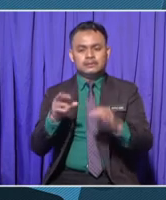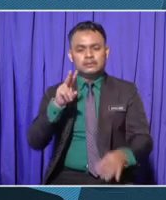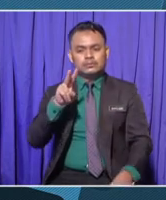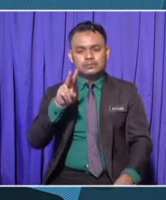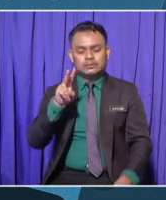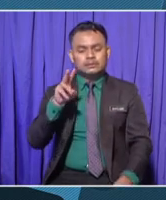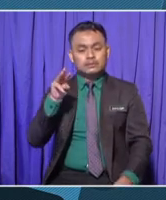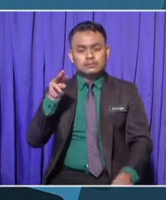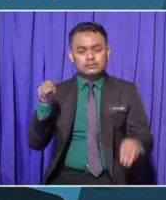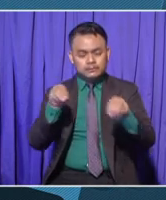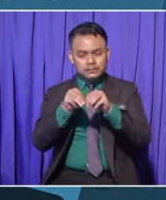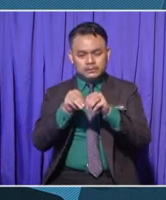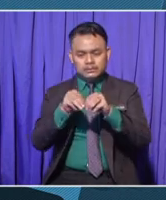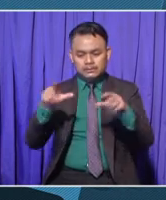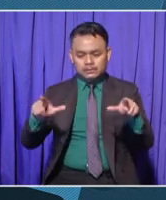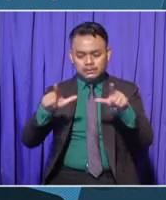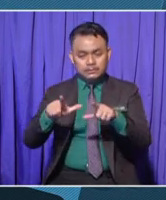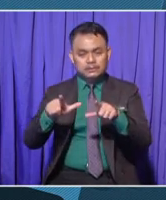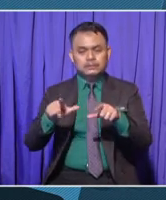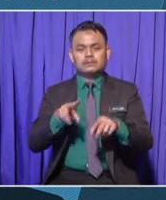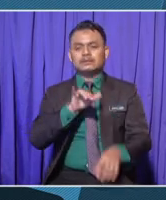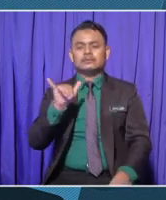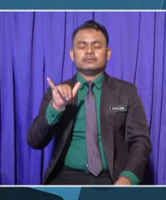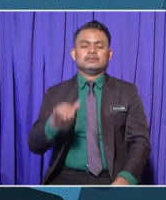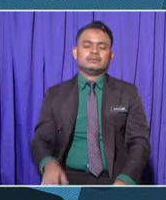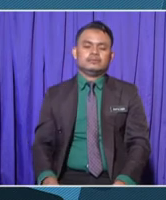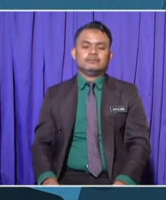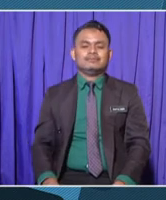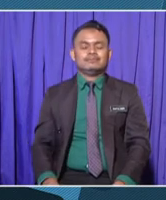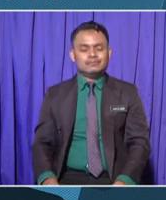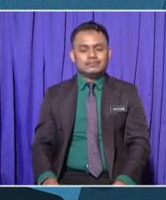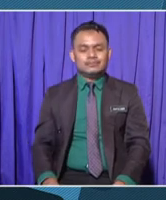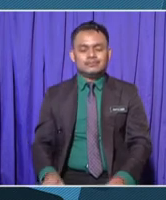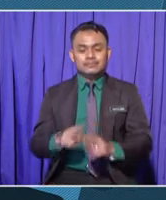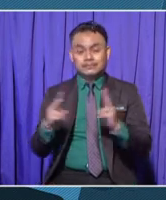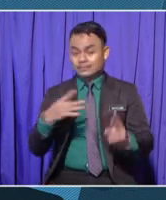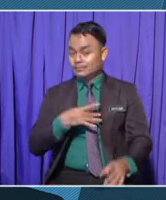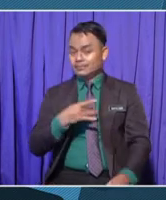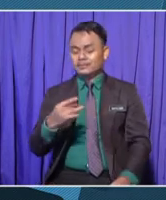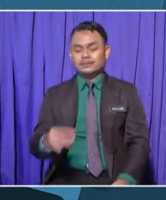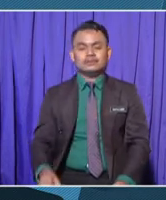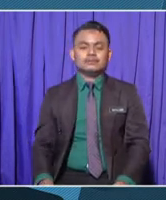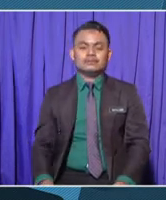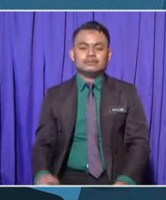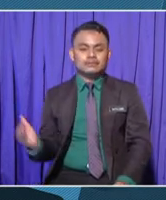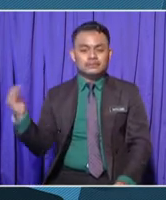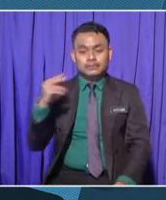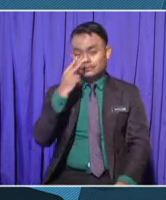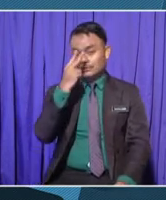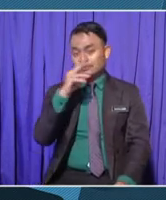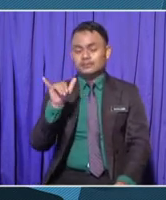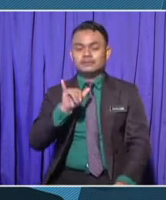together? Ha! This is interesting. Let us observe it